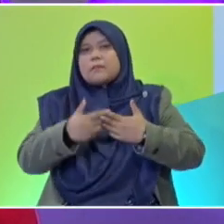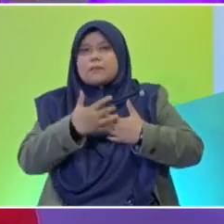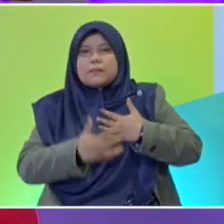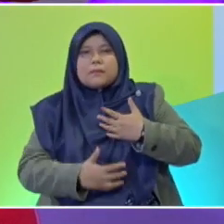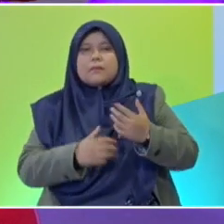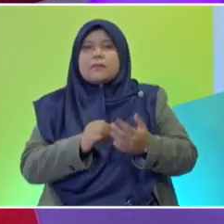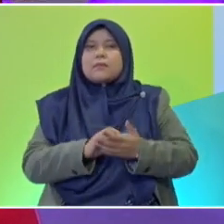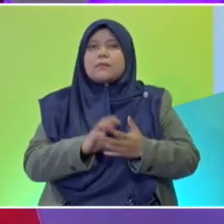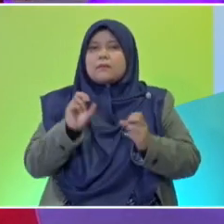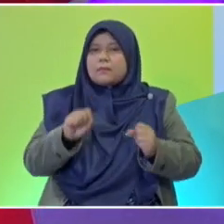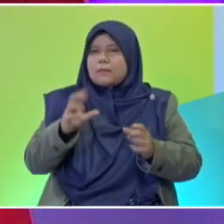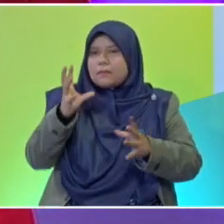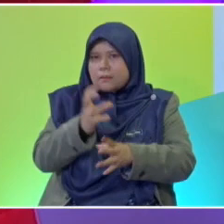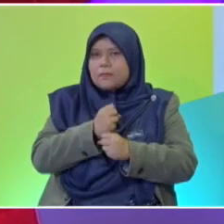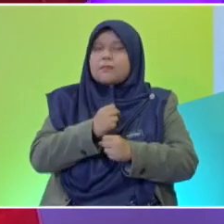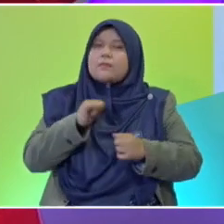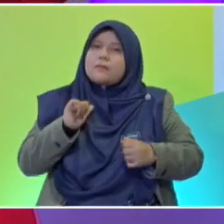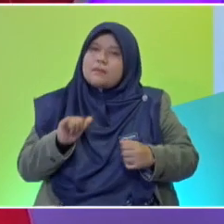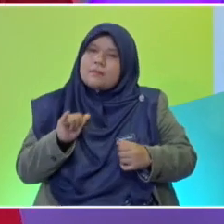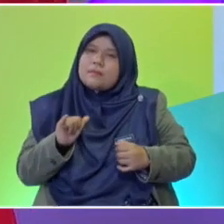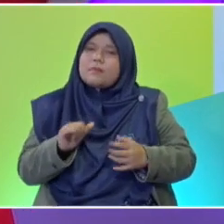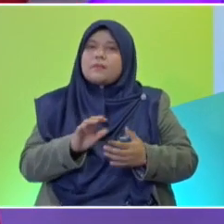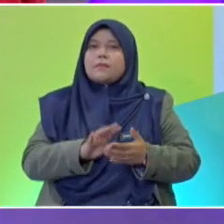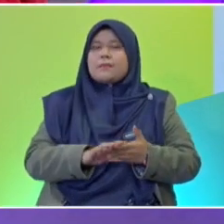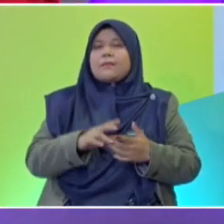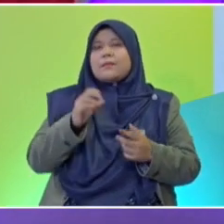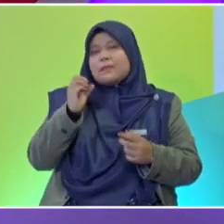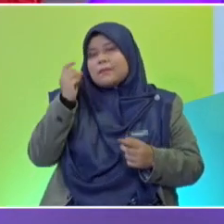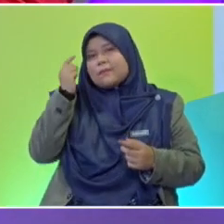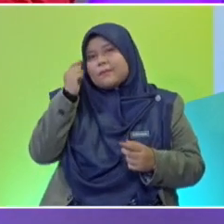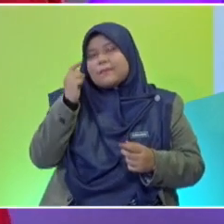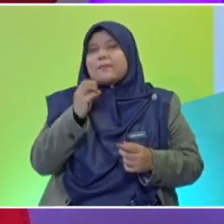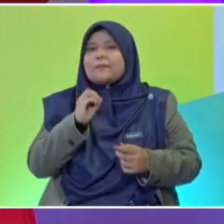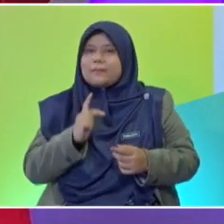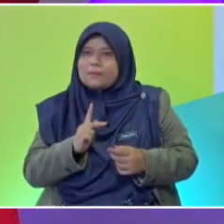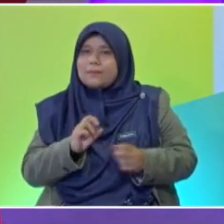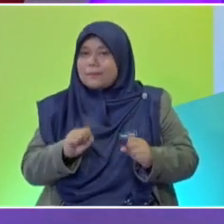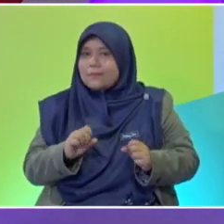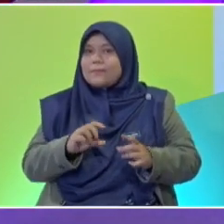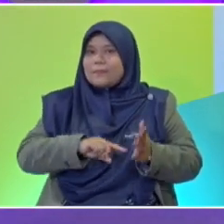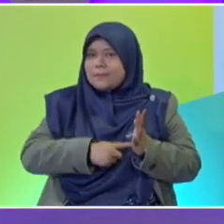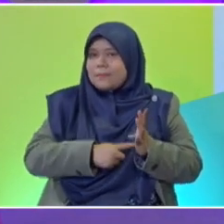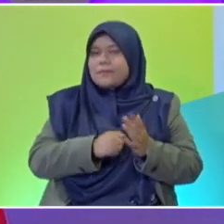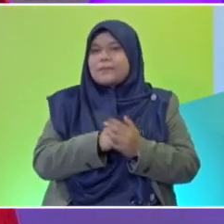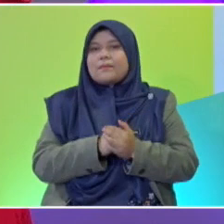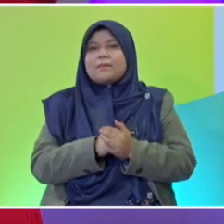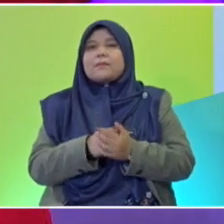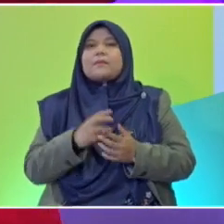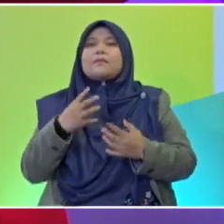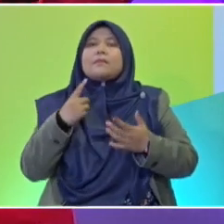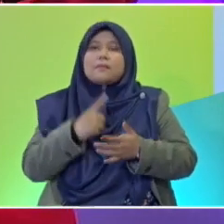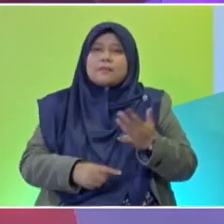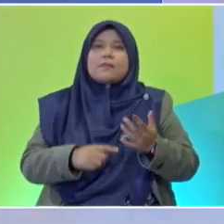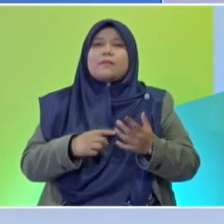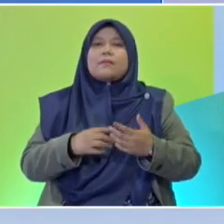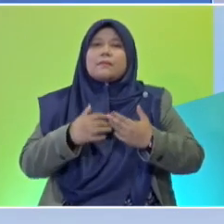you'll find that oh yeah, no wonder. Okay. Shall I start? Sure, teacher. Okay. So what does blood